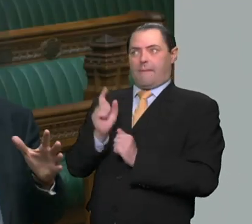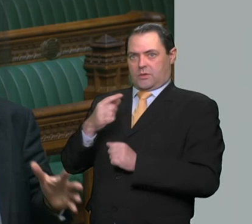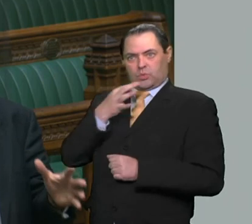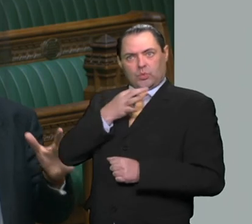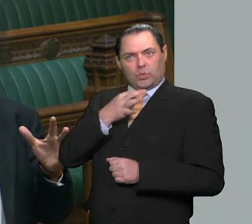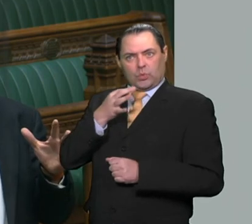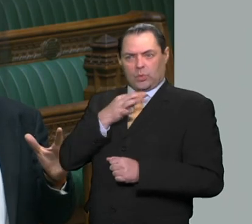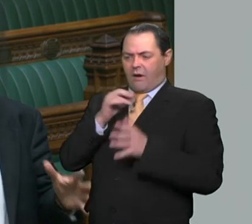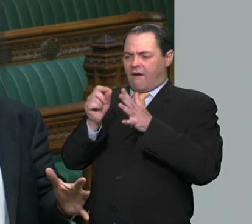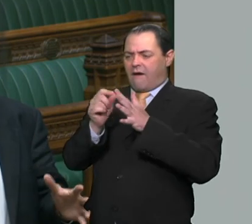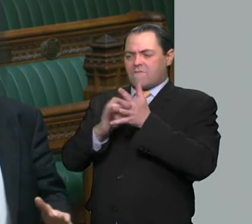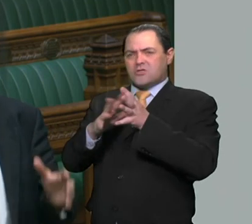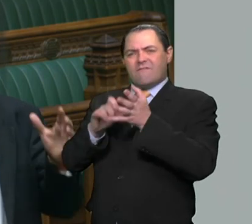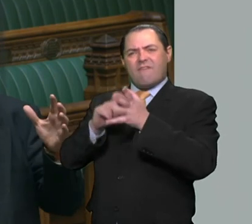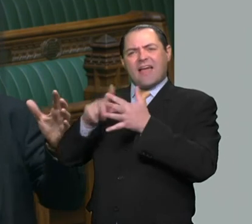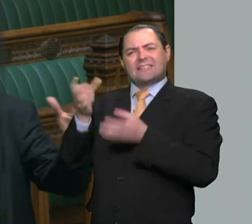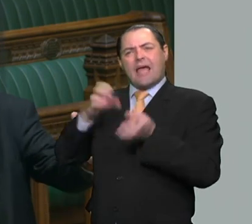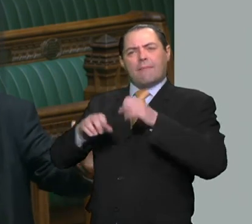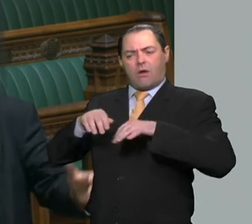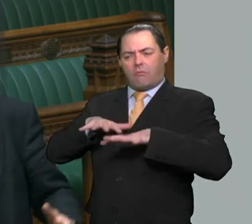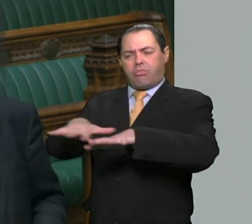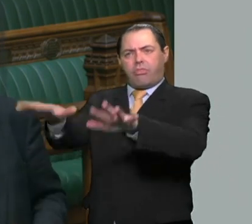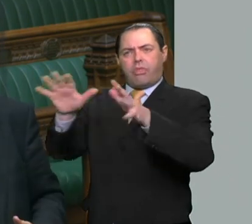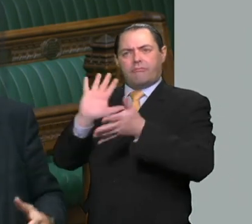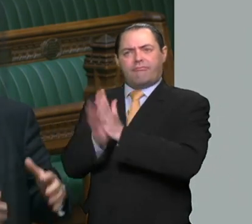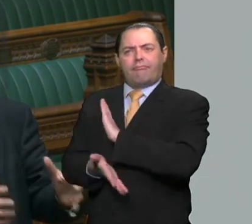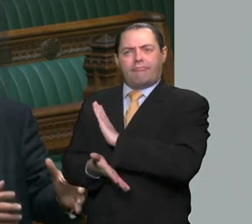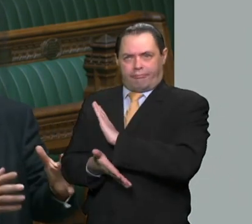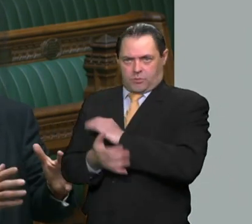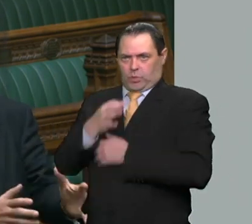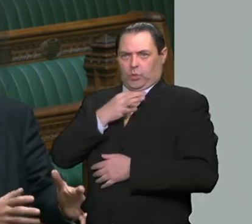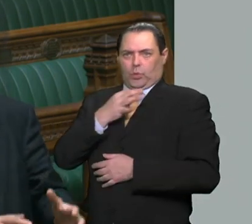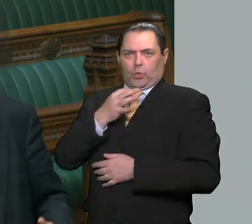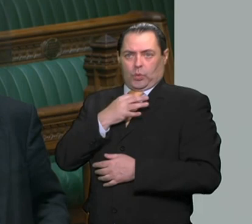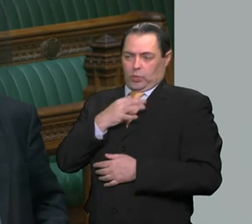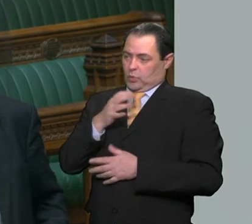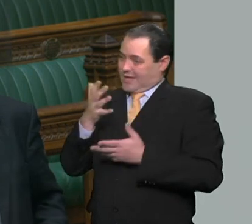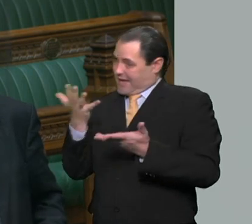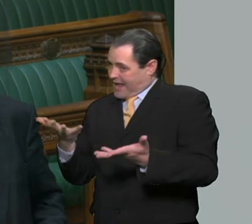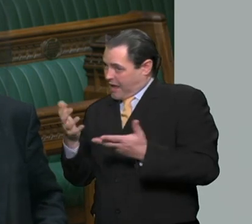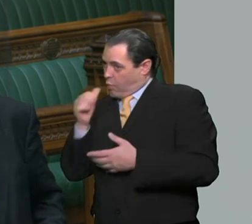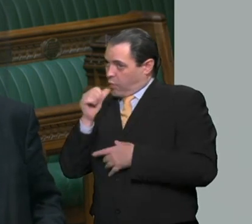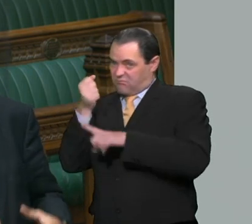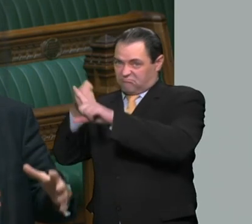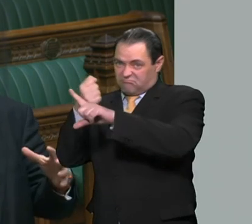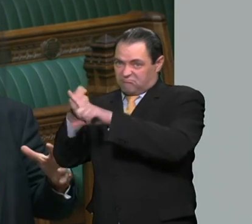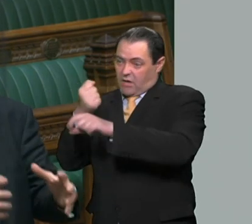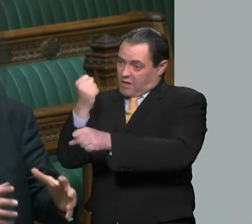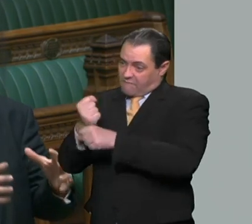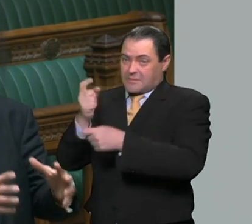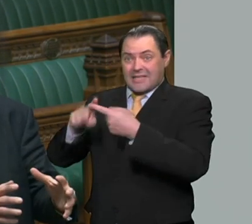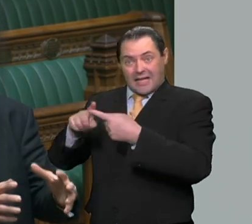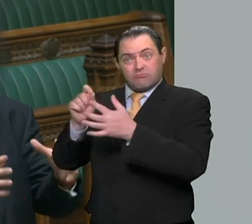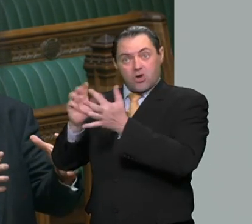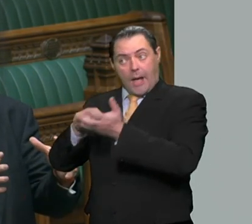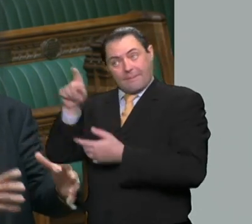by phosphate pollution. Will my right honourable friend press colleagues in the government and in number 10 to work